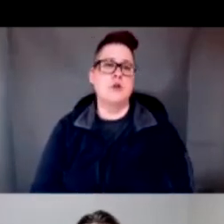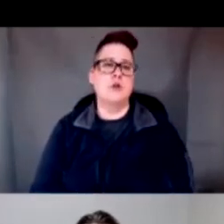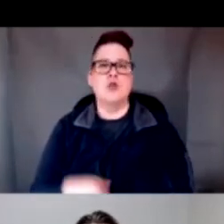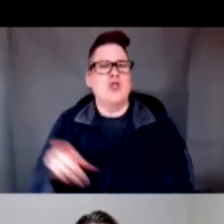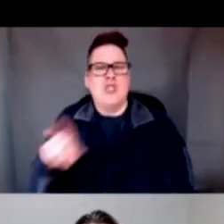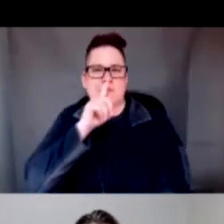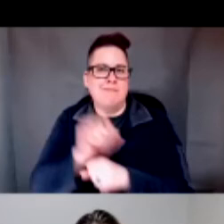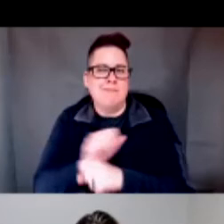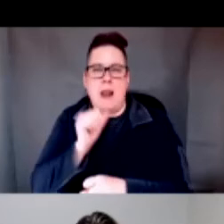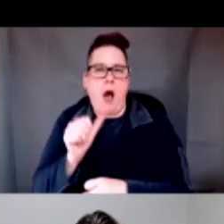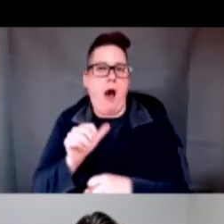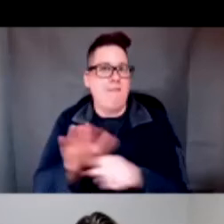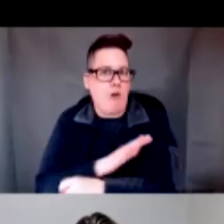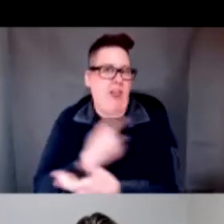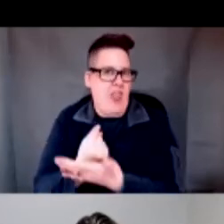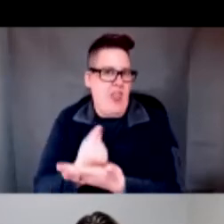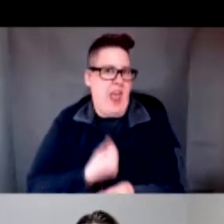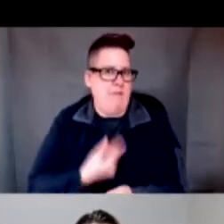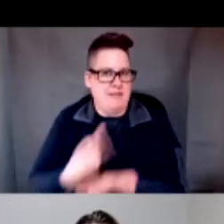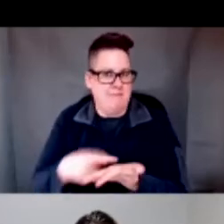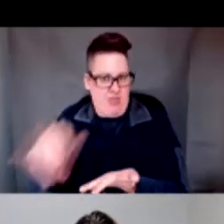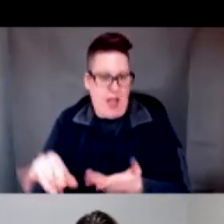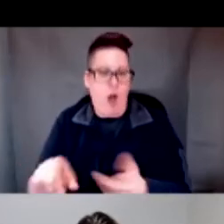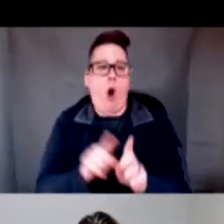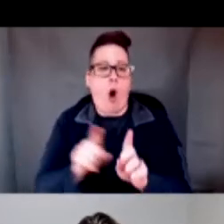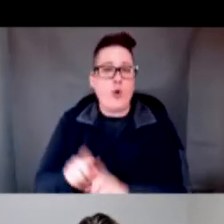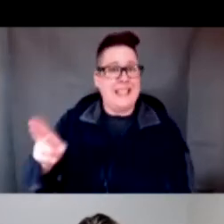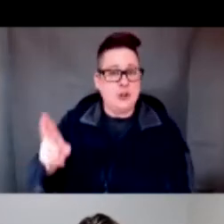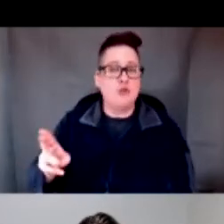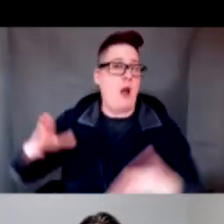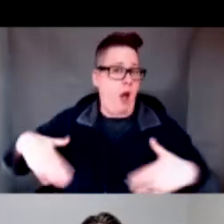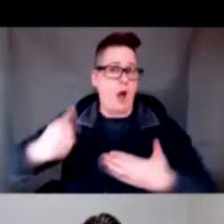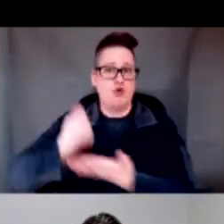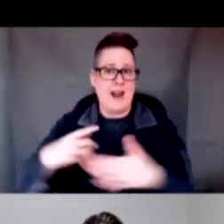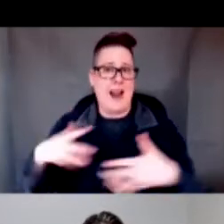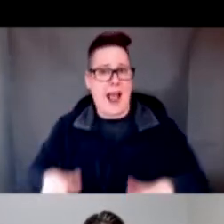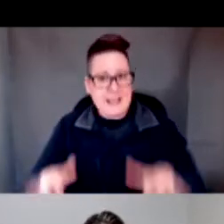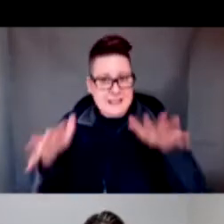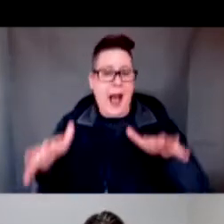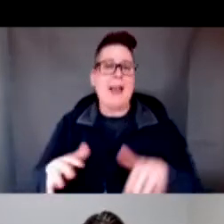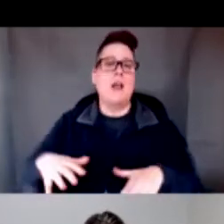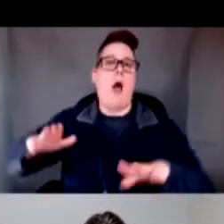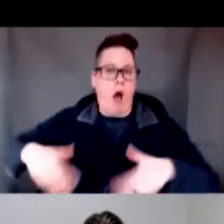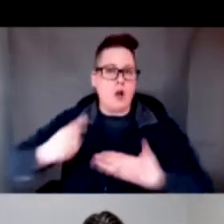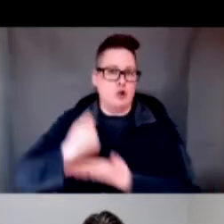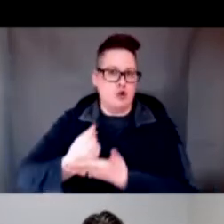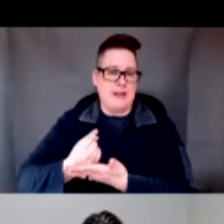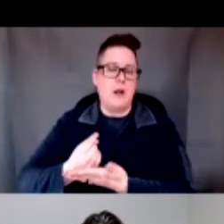process. She has a history of untreated anxiety and untreated postpartum depression. So for women